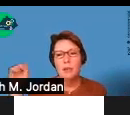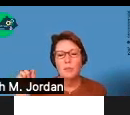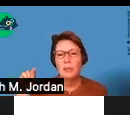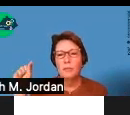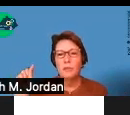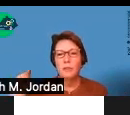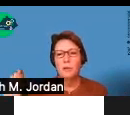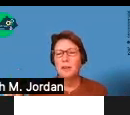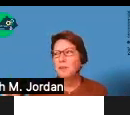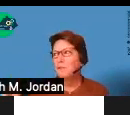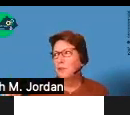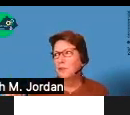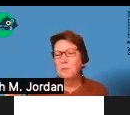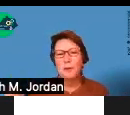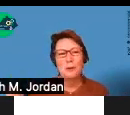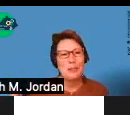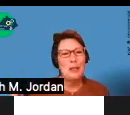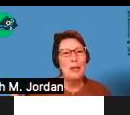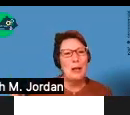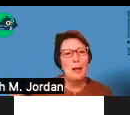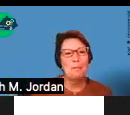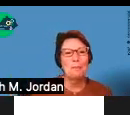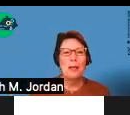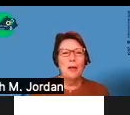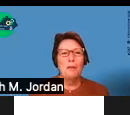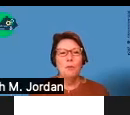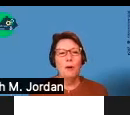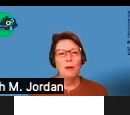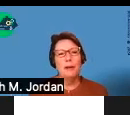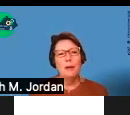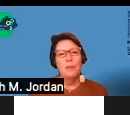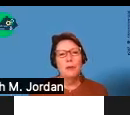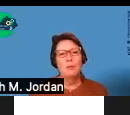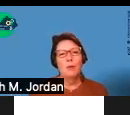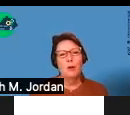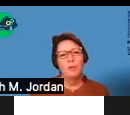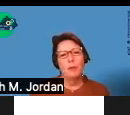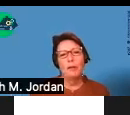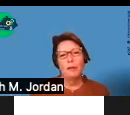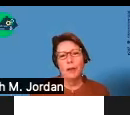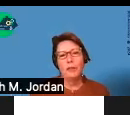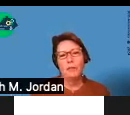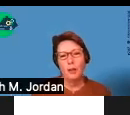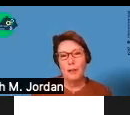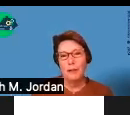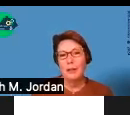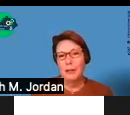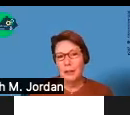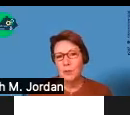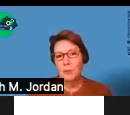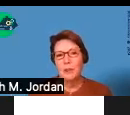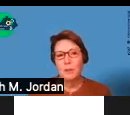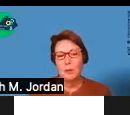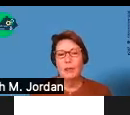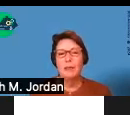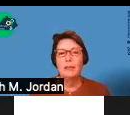that's my note to myself to slow down for the interpreters. Through partnering with the Department for Behavioral Health, Developmental, and